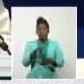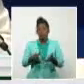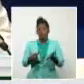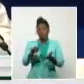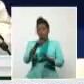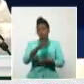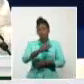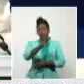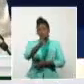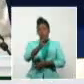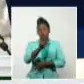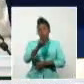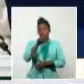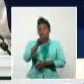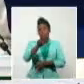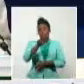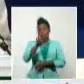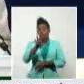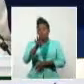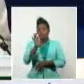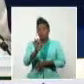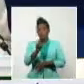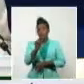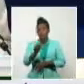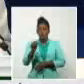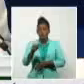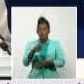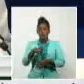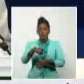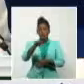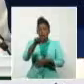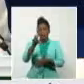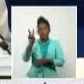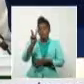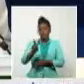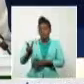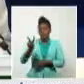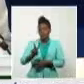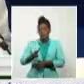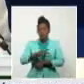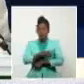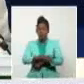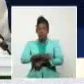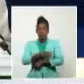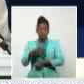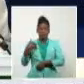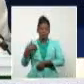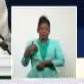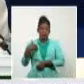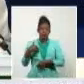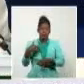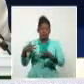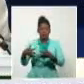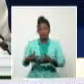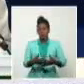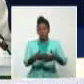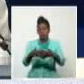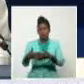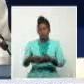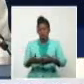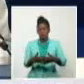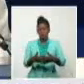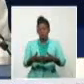and Haiti. En vuelo hacia Venezuela, Likewise, y Estados 402 passengers left the country, among them Cubans